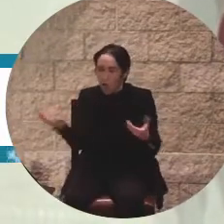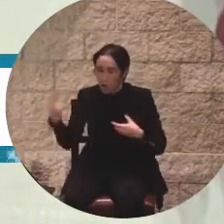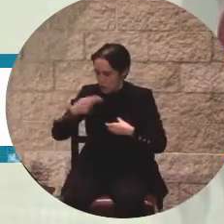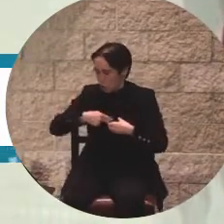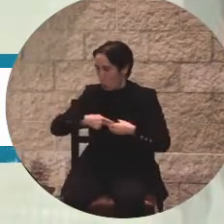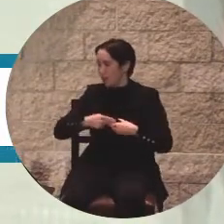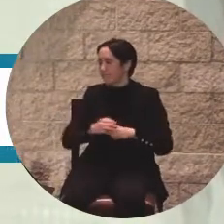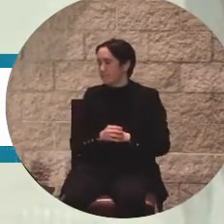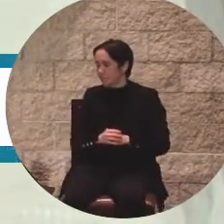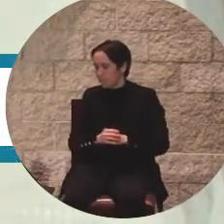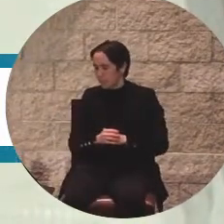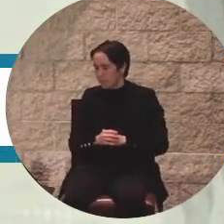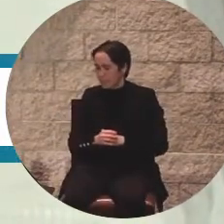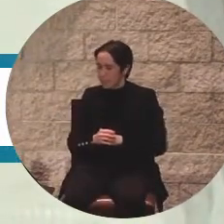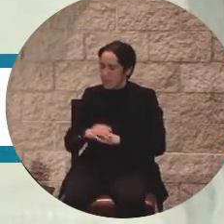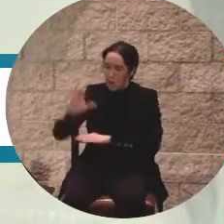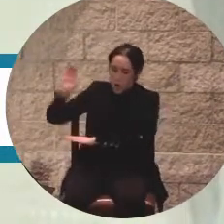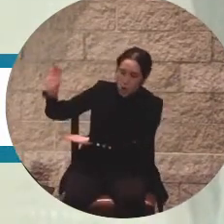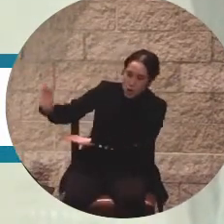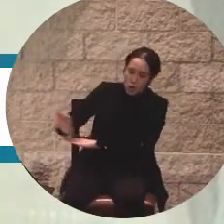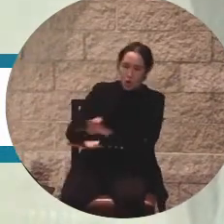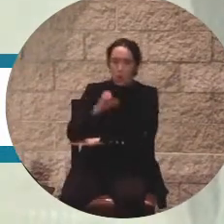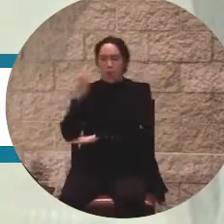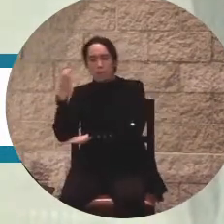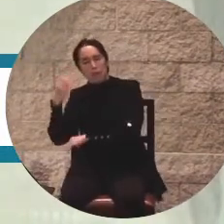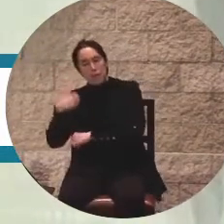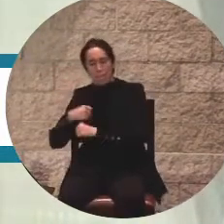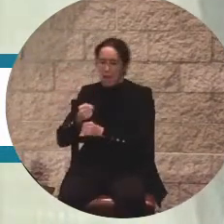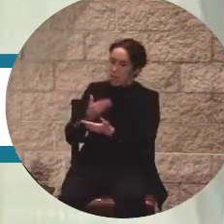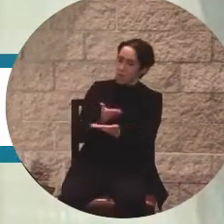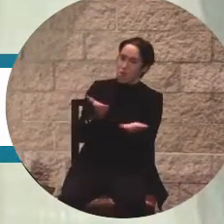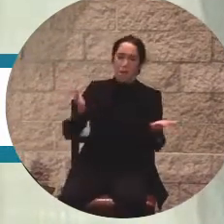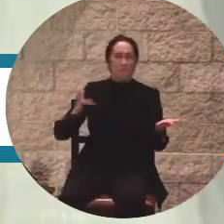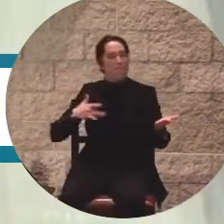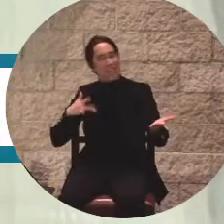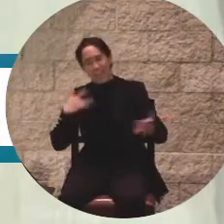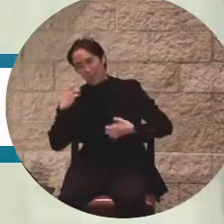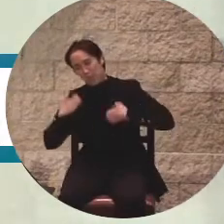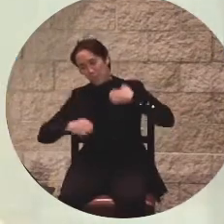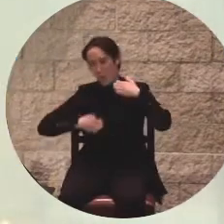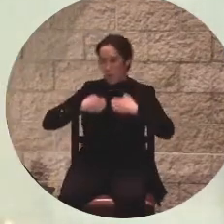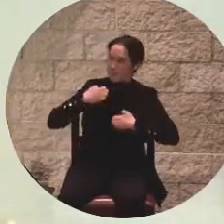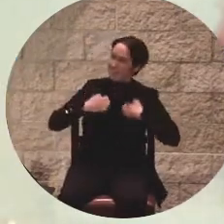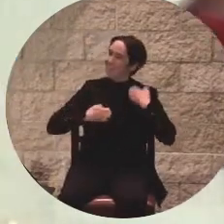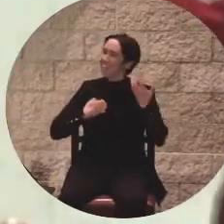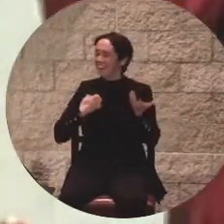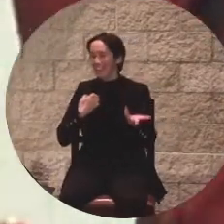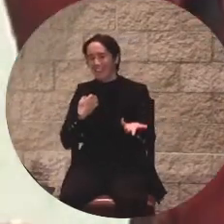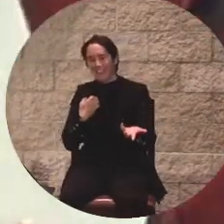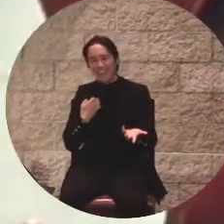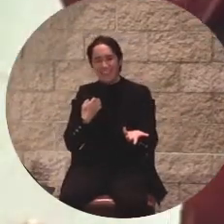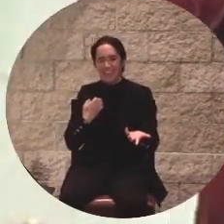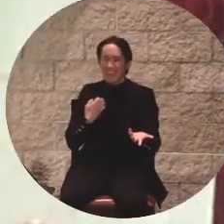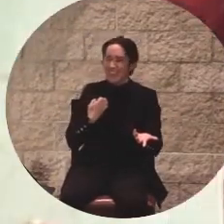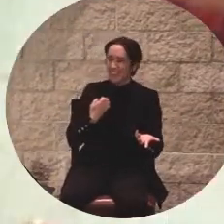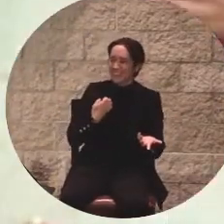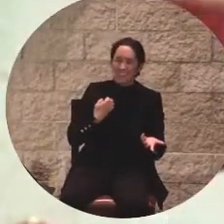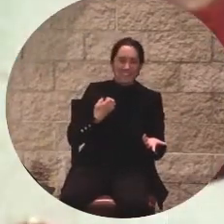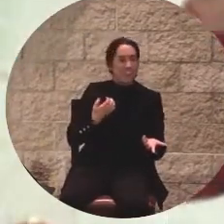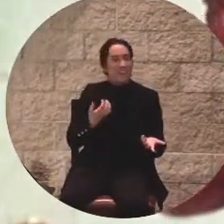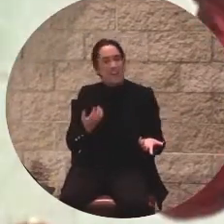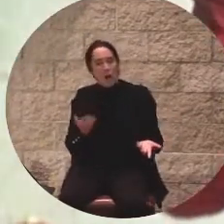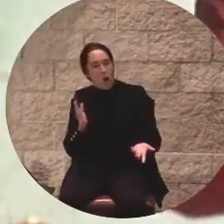Christmas makes you feel emotional. It may bring parties